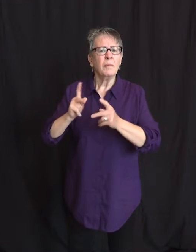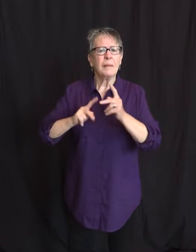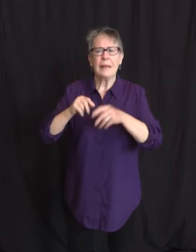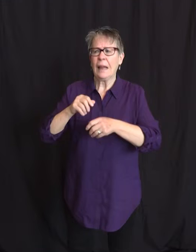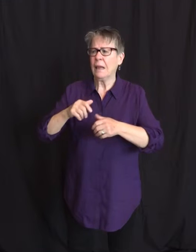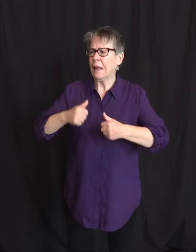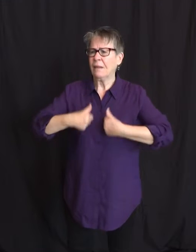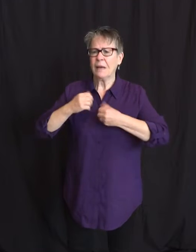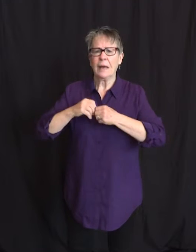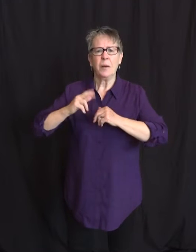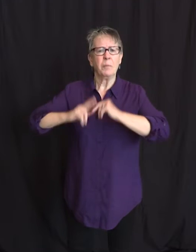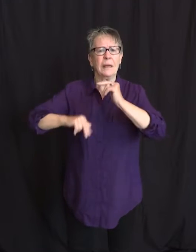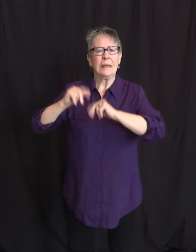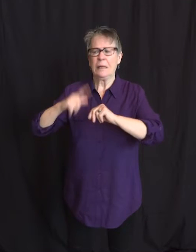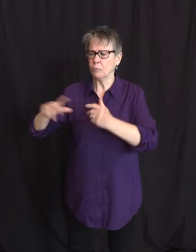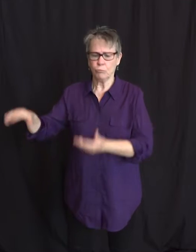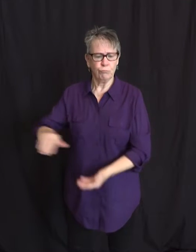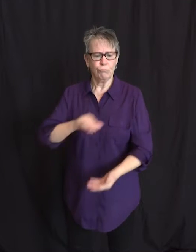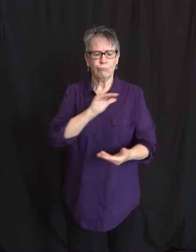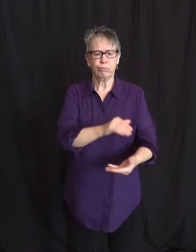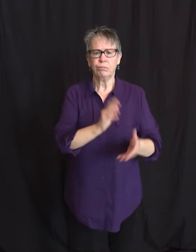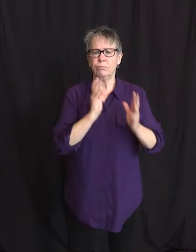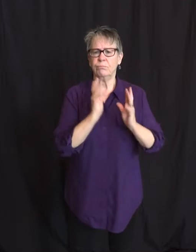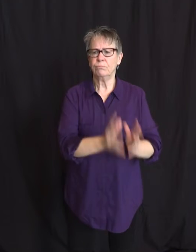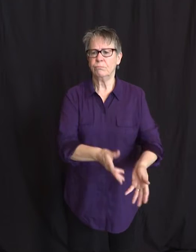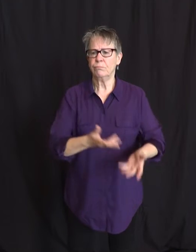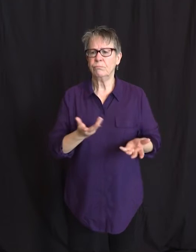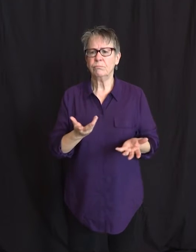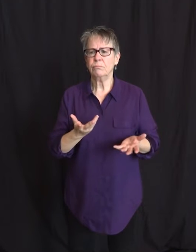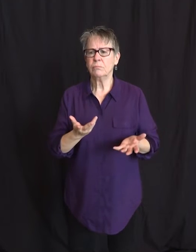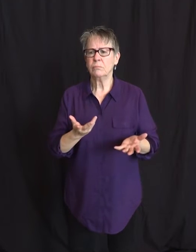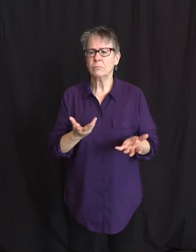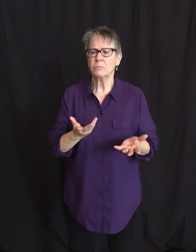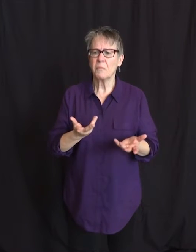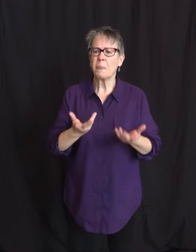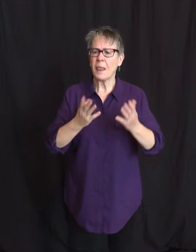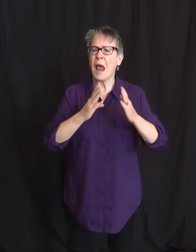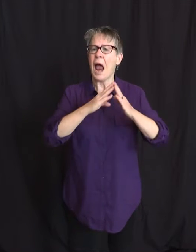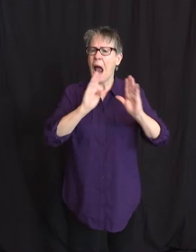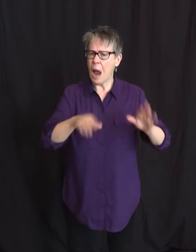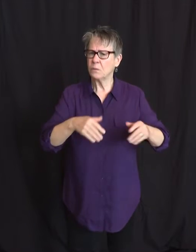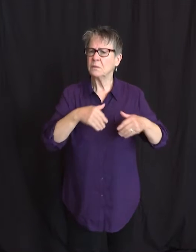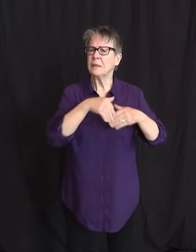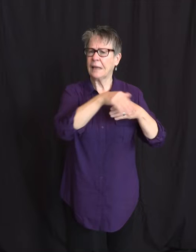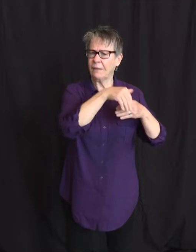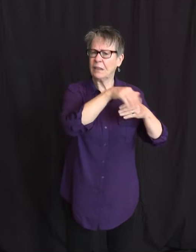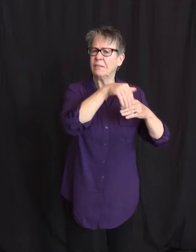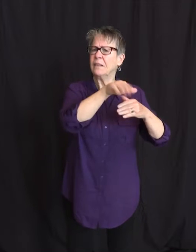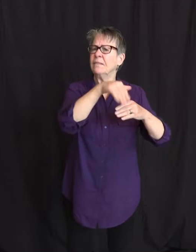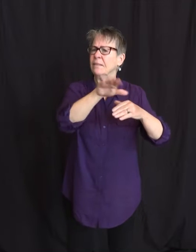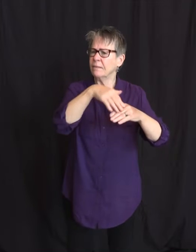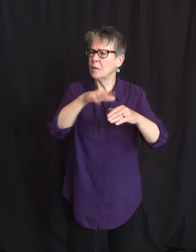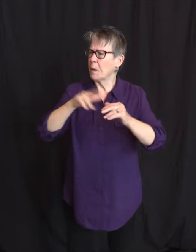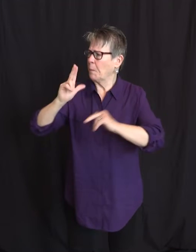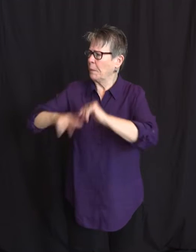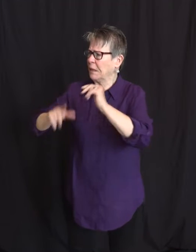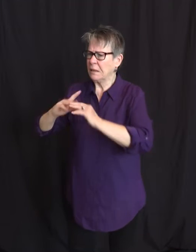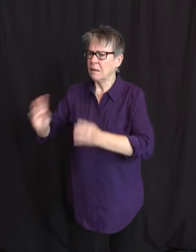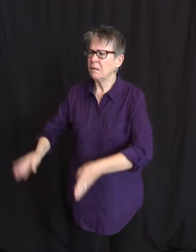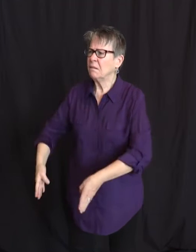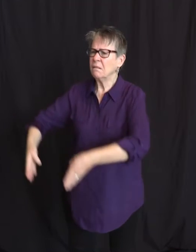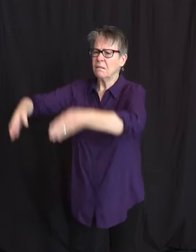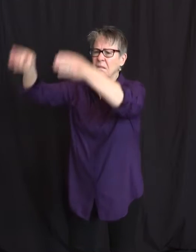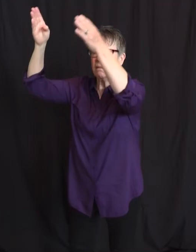the majority of whom live in apartment buildings as opposed to single-family homes, are being treated differently in this regard? Do you have any